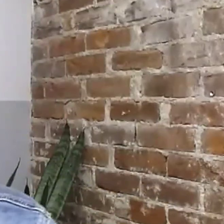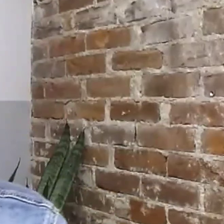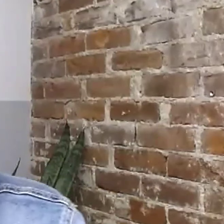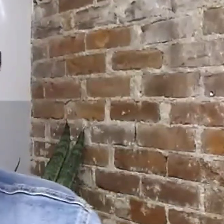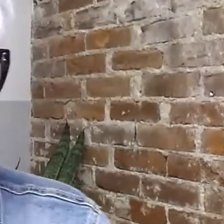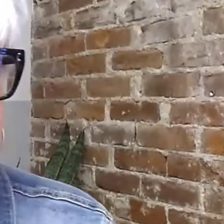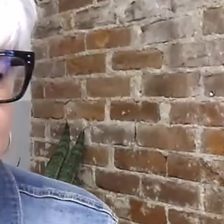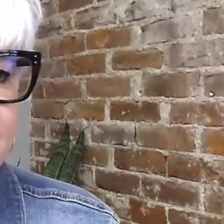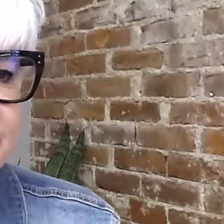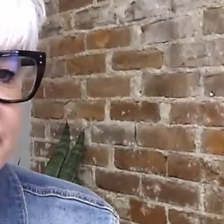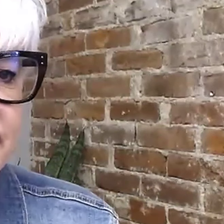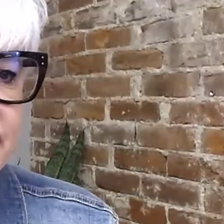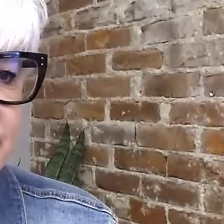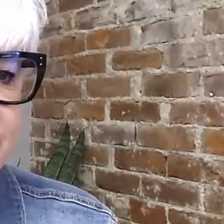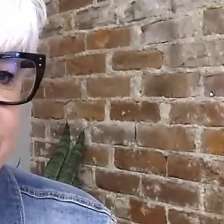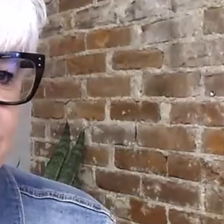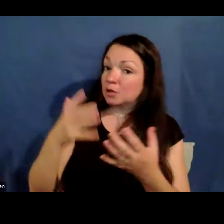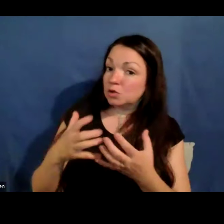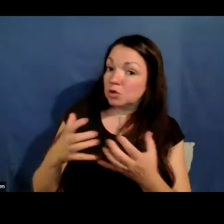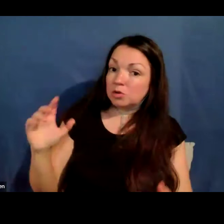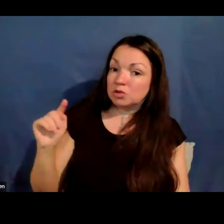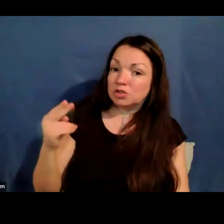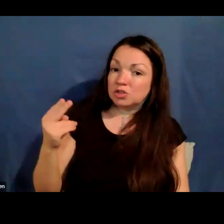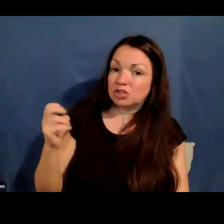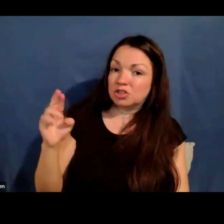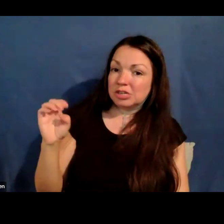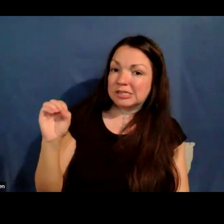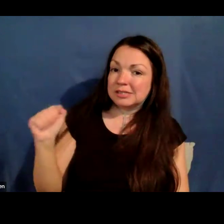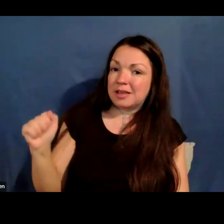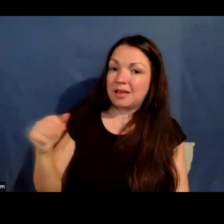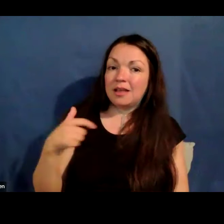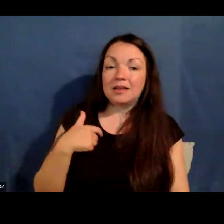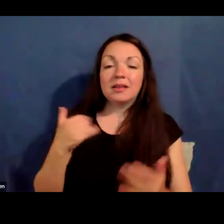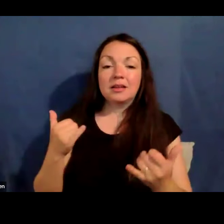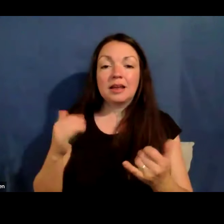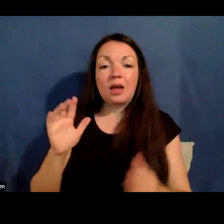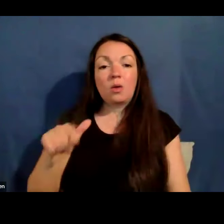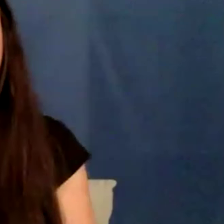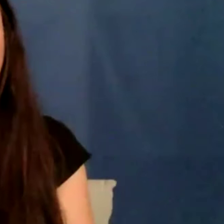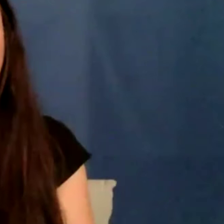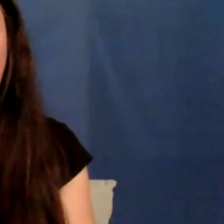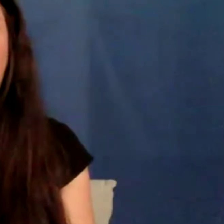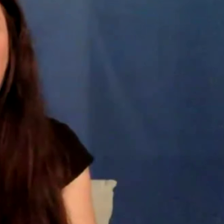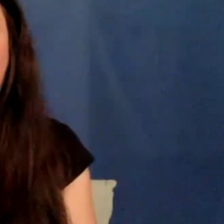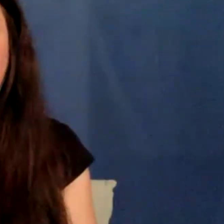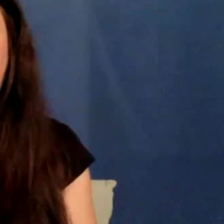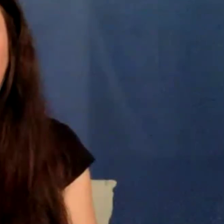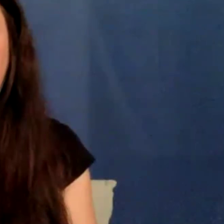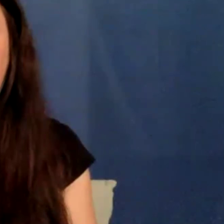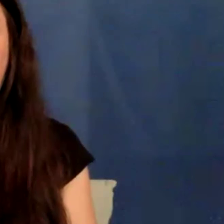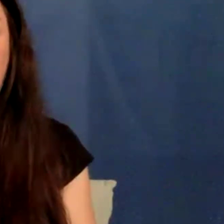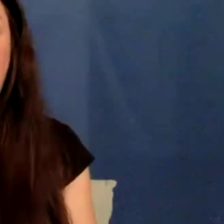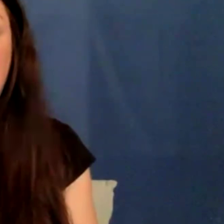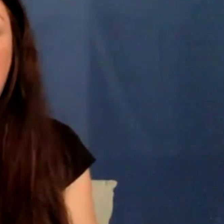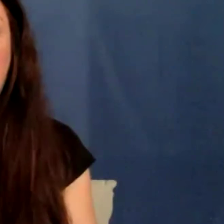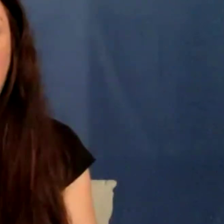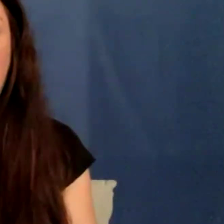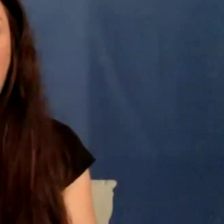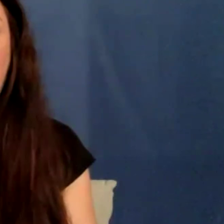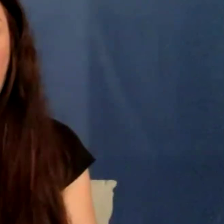Thank you so much, Teresa. And now I'm going to pass it to Daniel Krause to discuss financial planning for